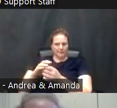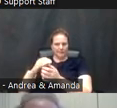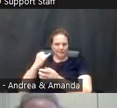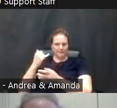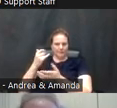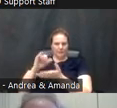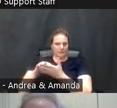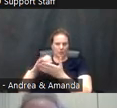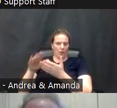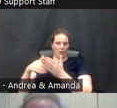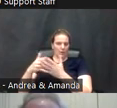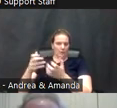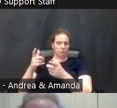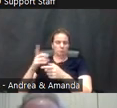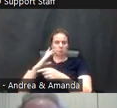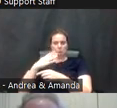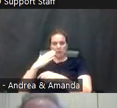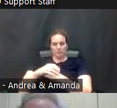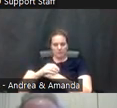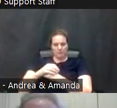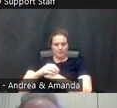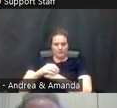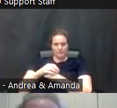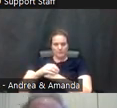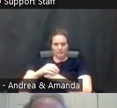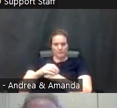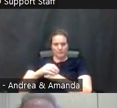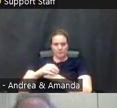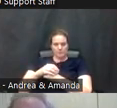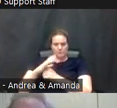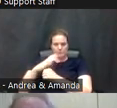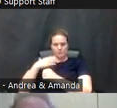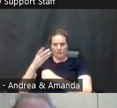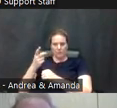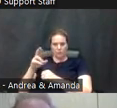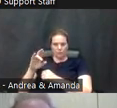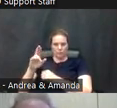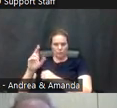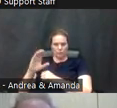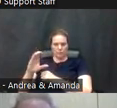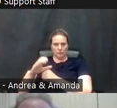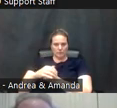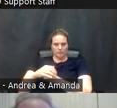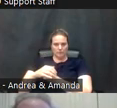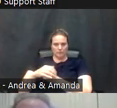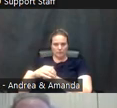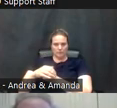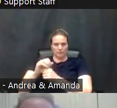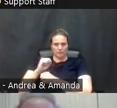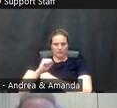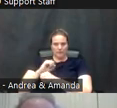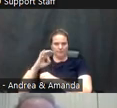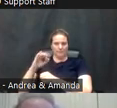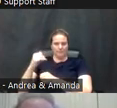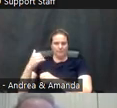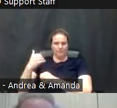Thank you. And that's all I have. Thank you, Dr. Christine and staff. There